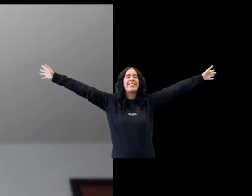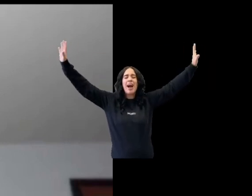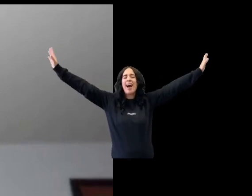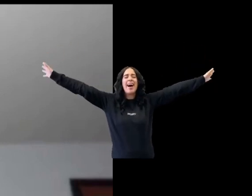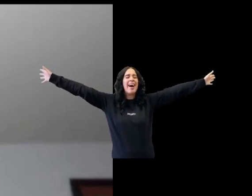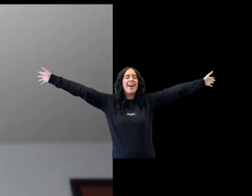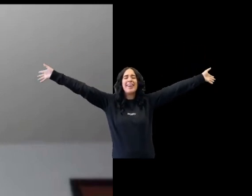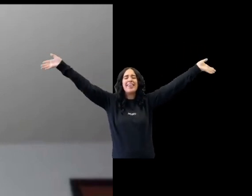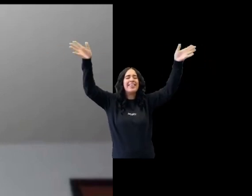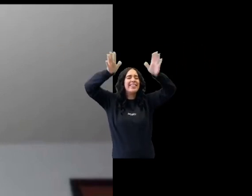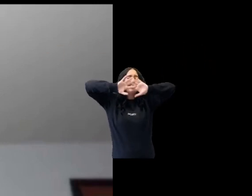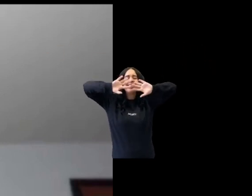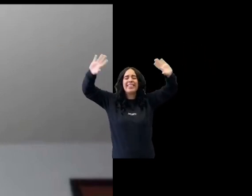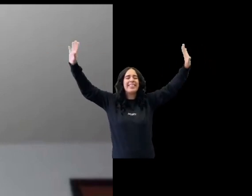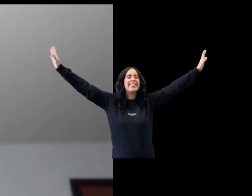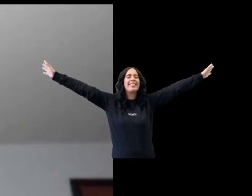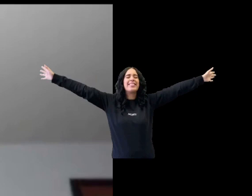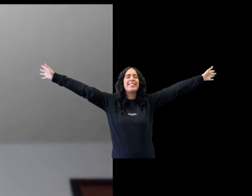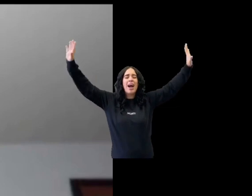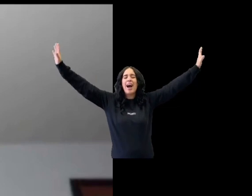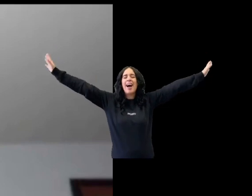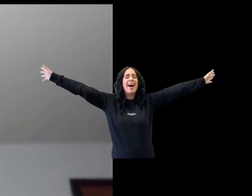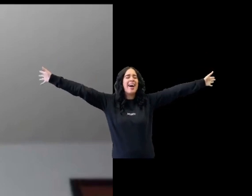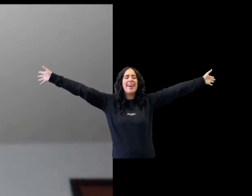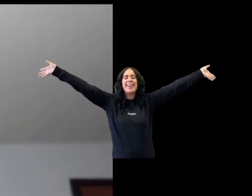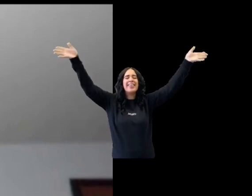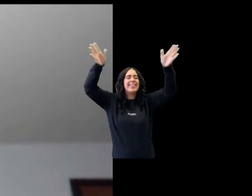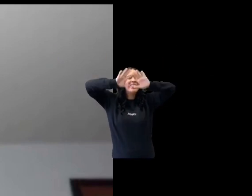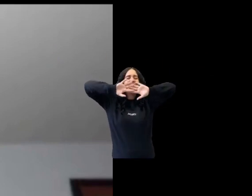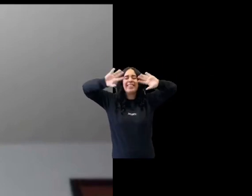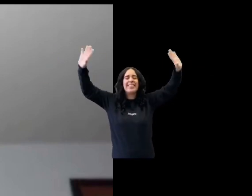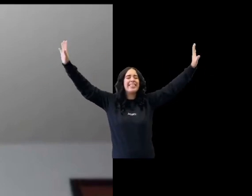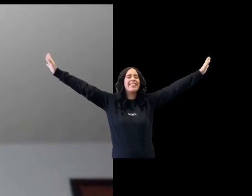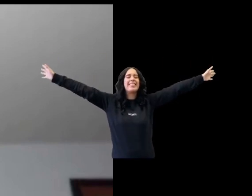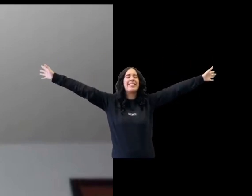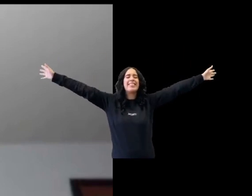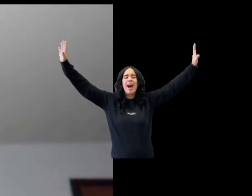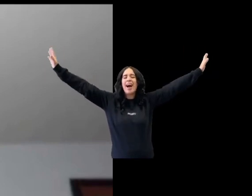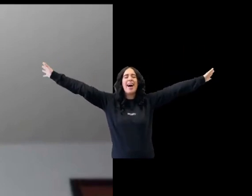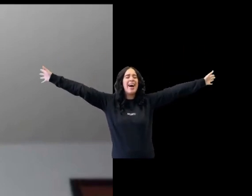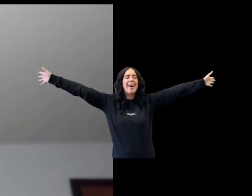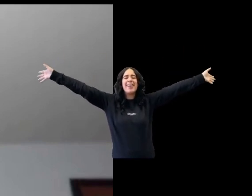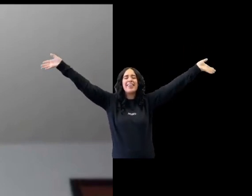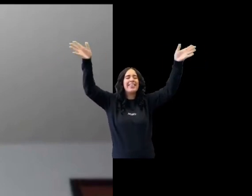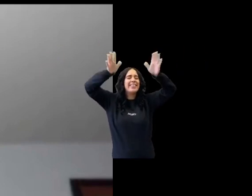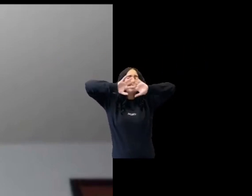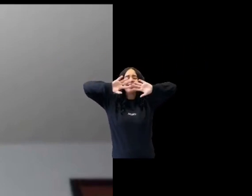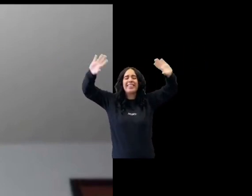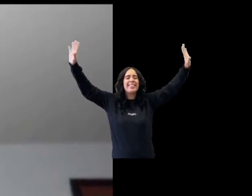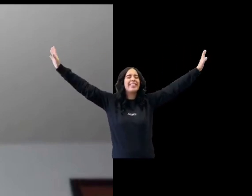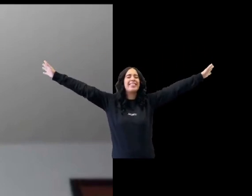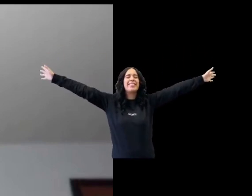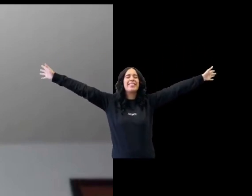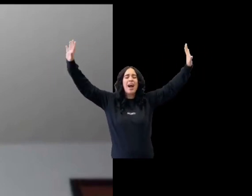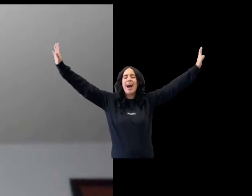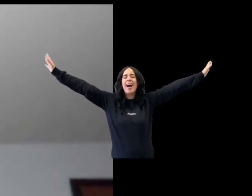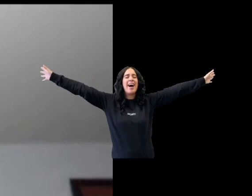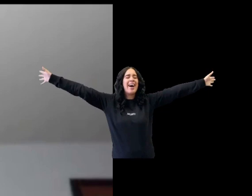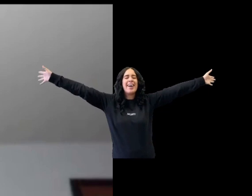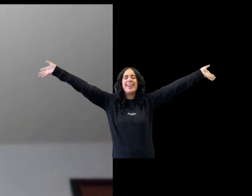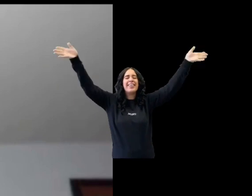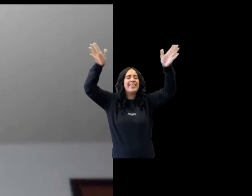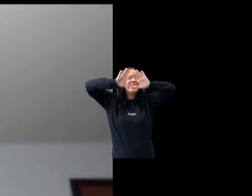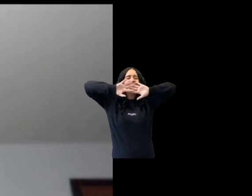I don't know. Allegedly, I don't know. But it's this story sounds real fishy. You bringing